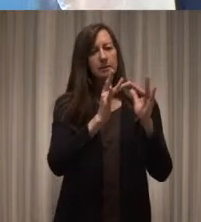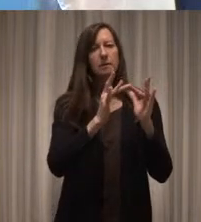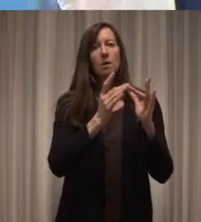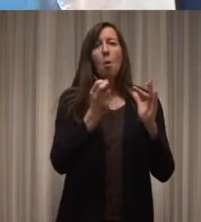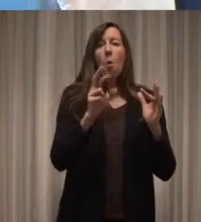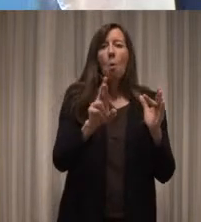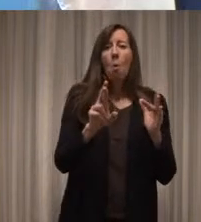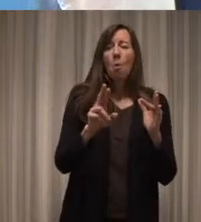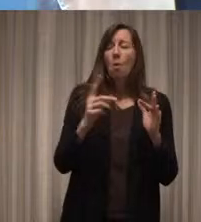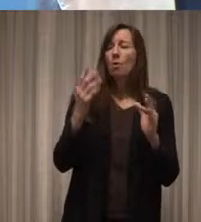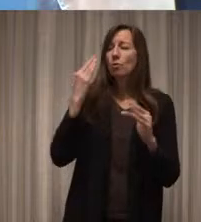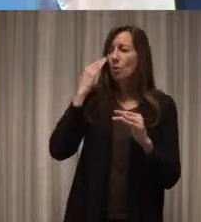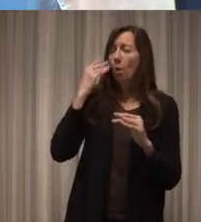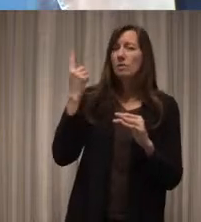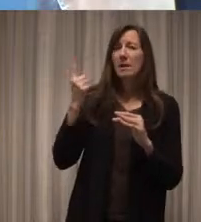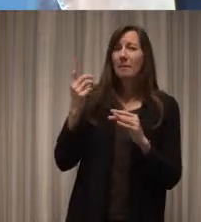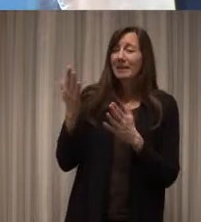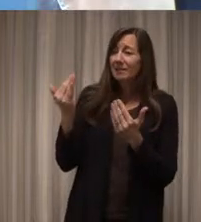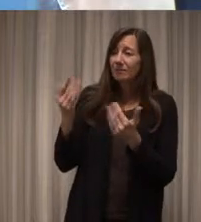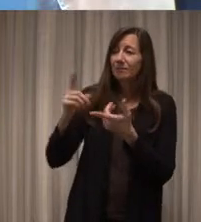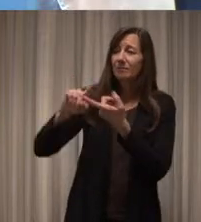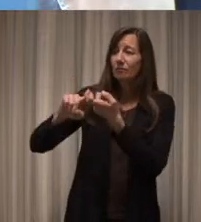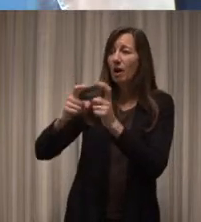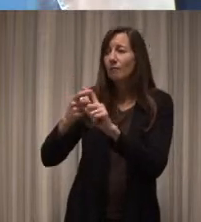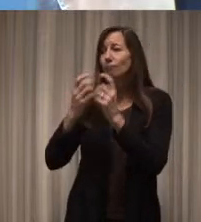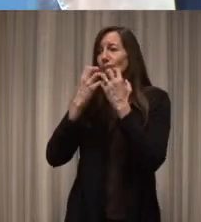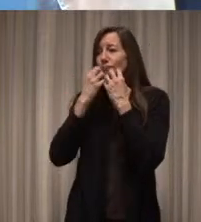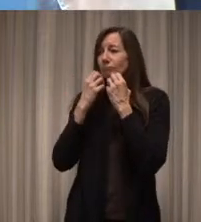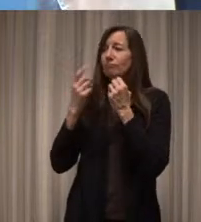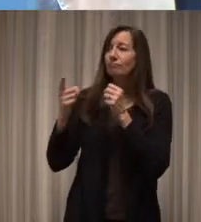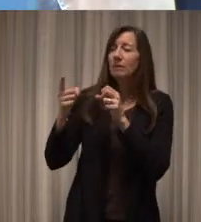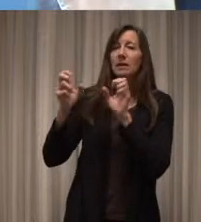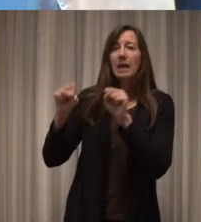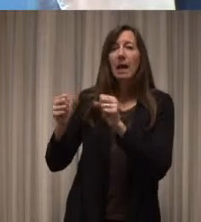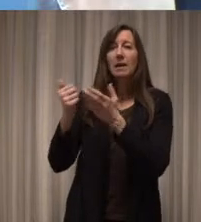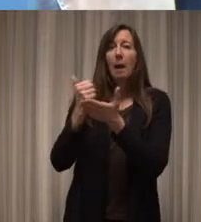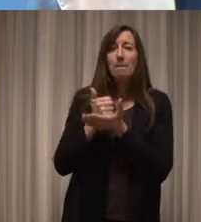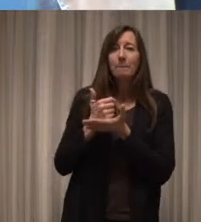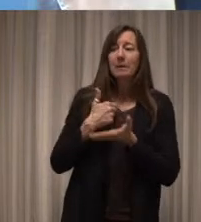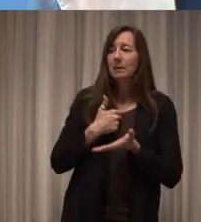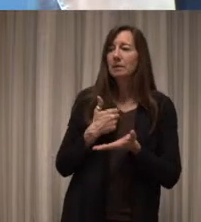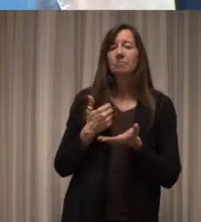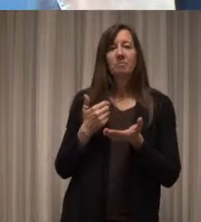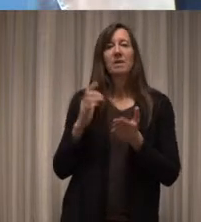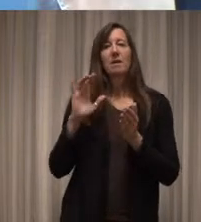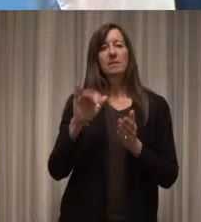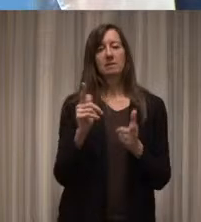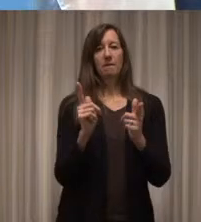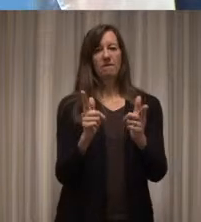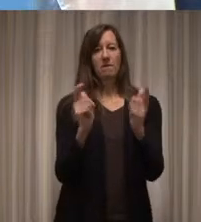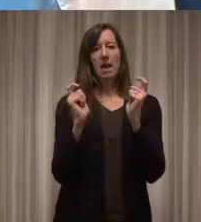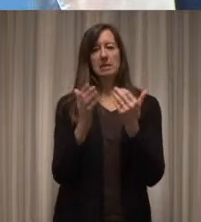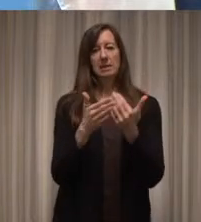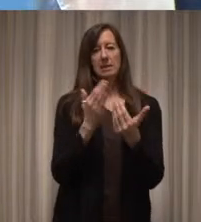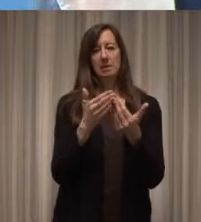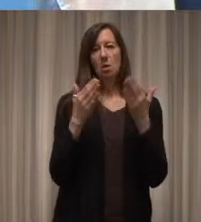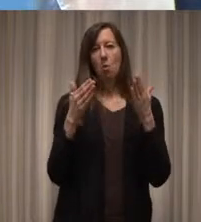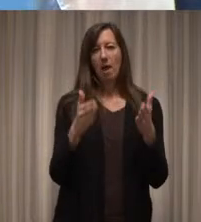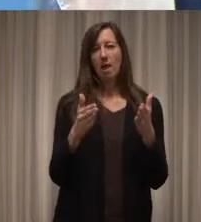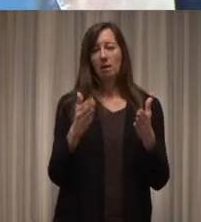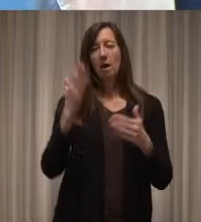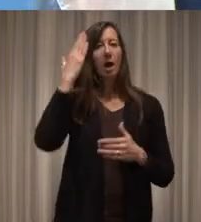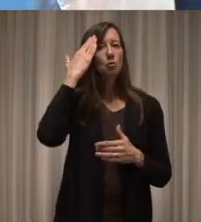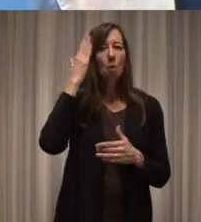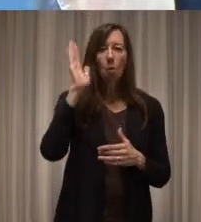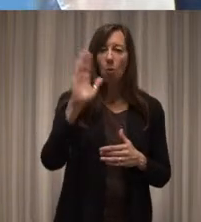who can help you, that will be the fastest and easiest way. I know that that's not an option for everyone. So if you are not